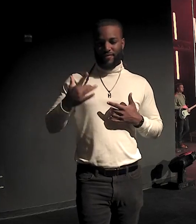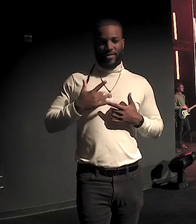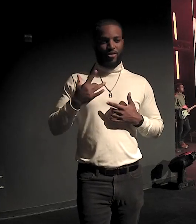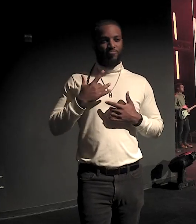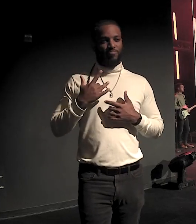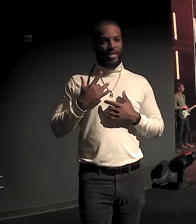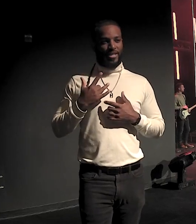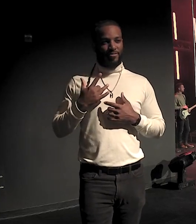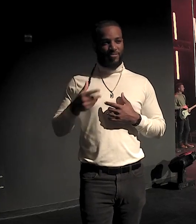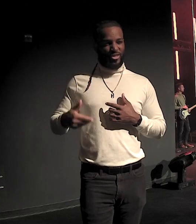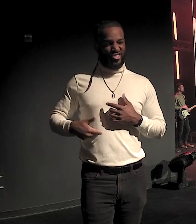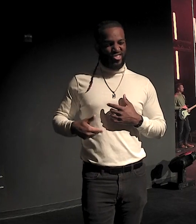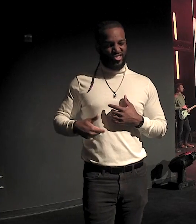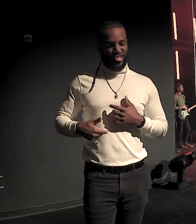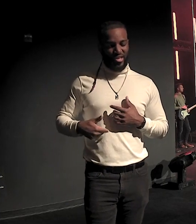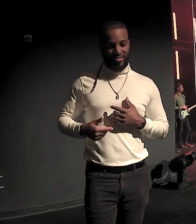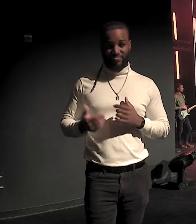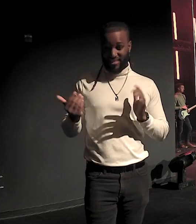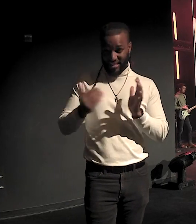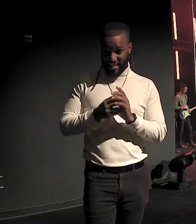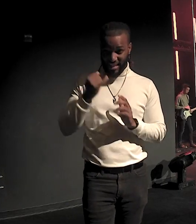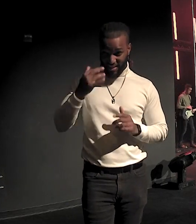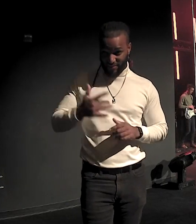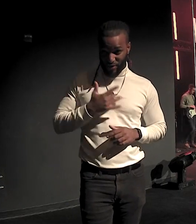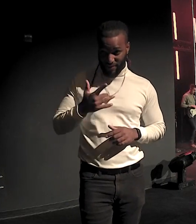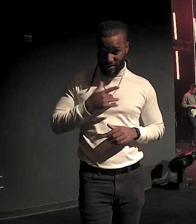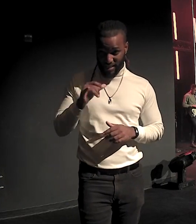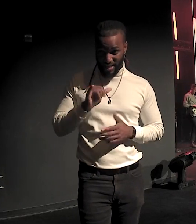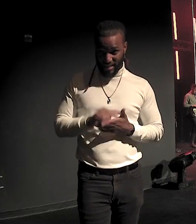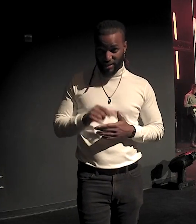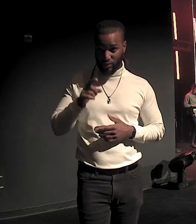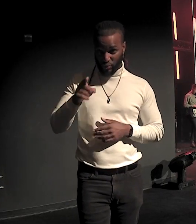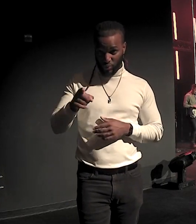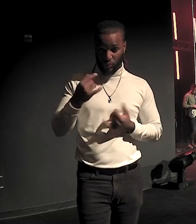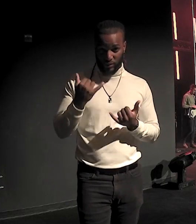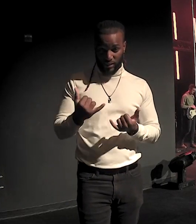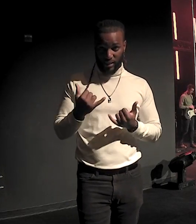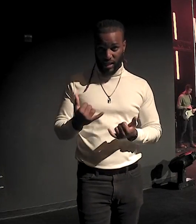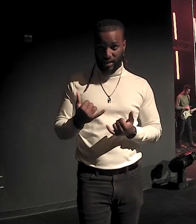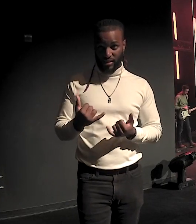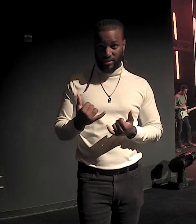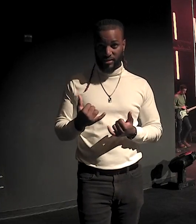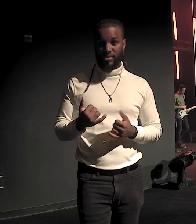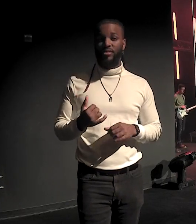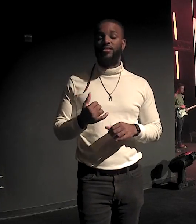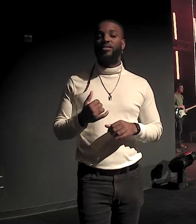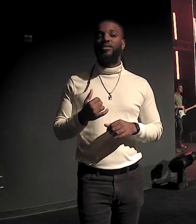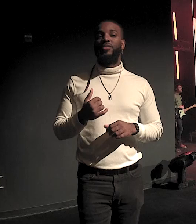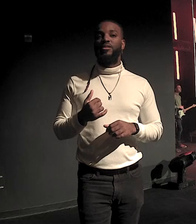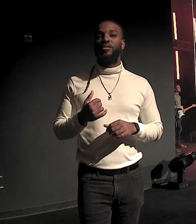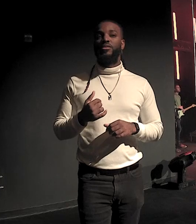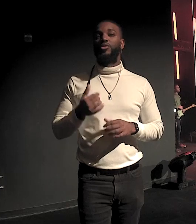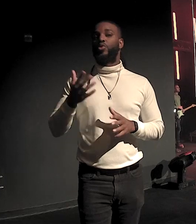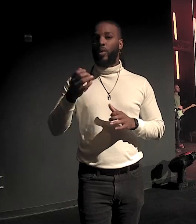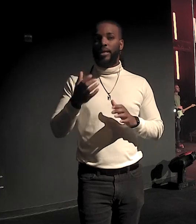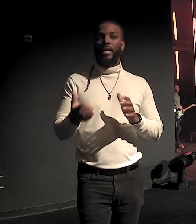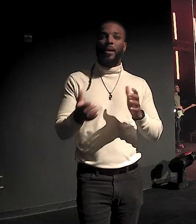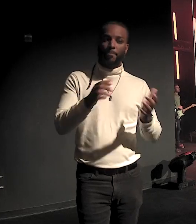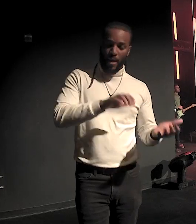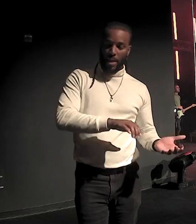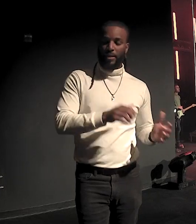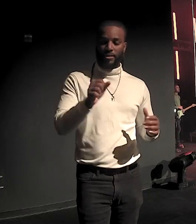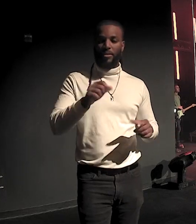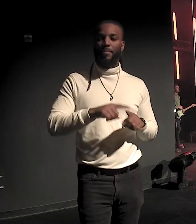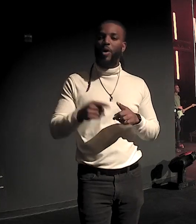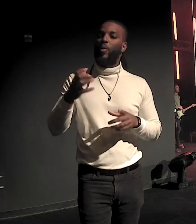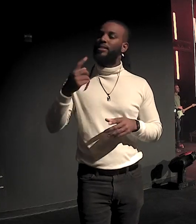a stirring. If you feel like that's you today, not only wanting to get baptized, you want to